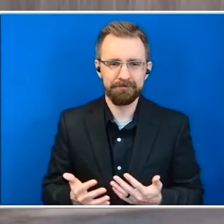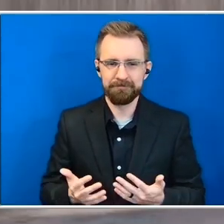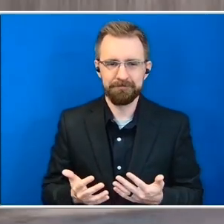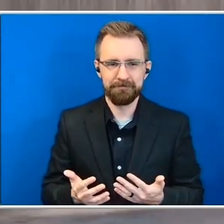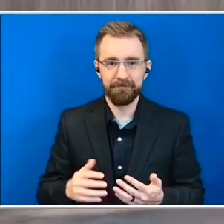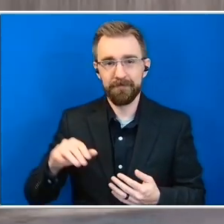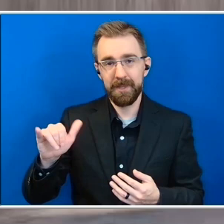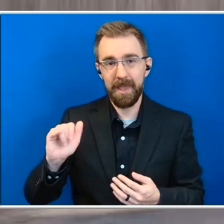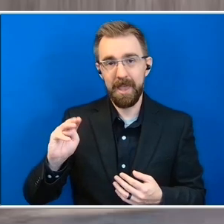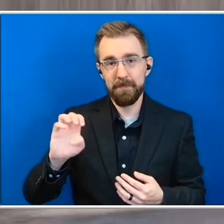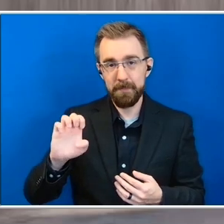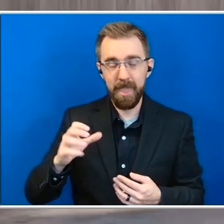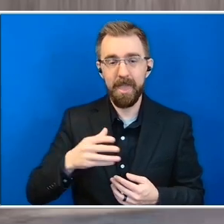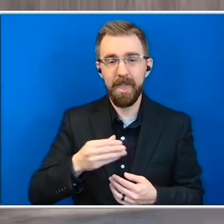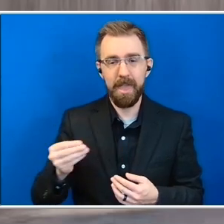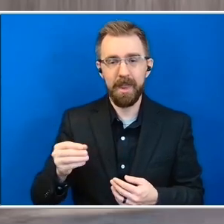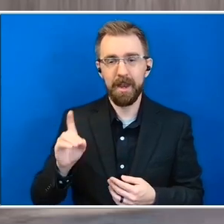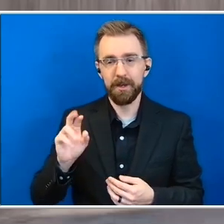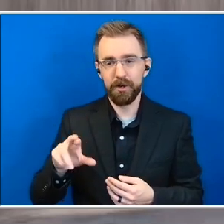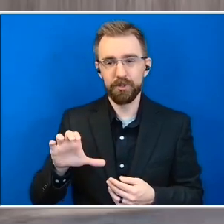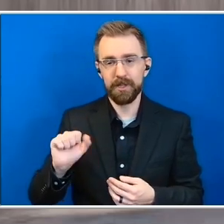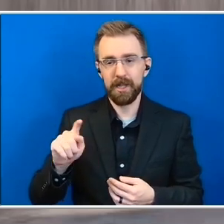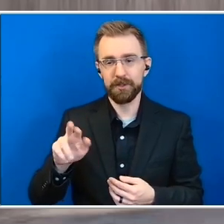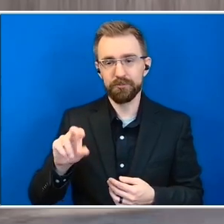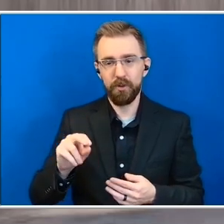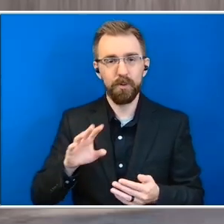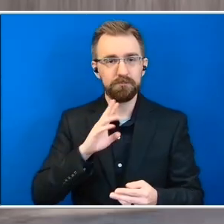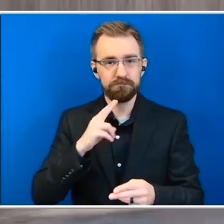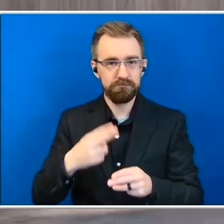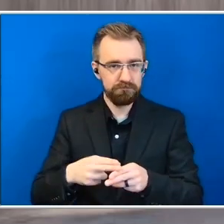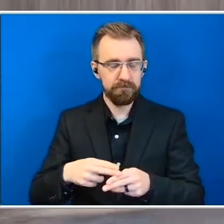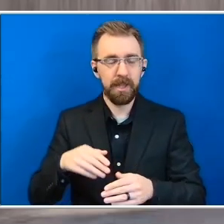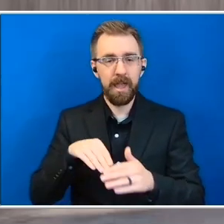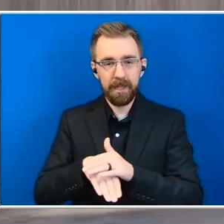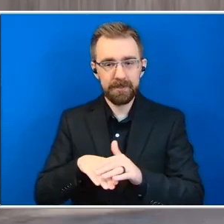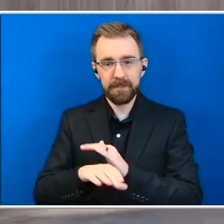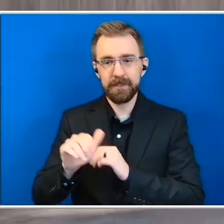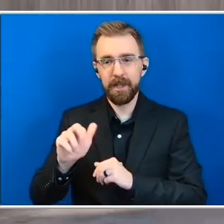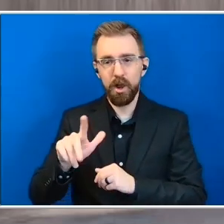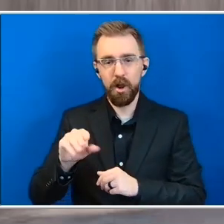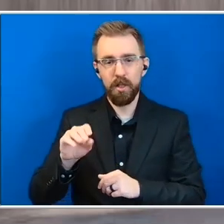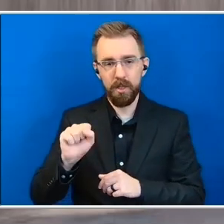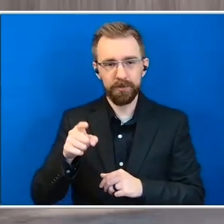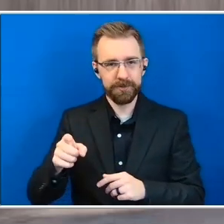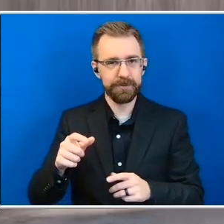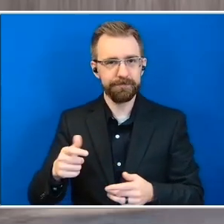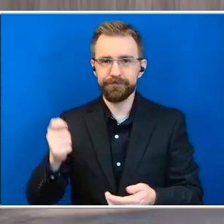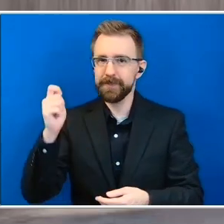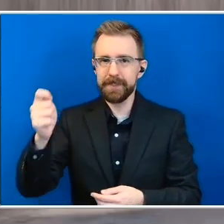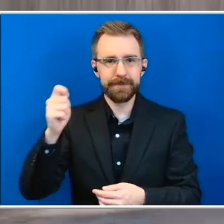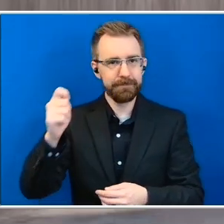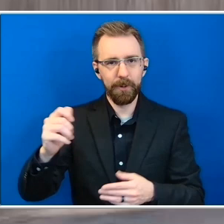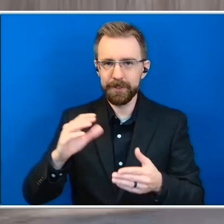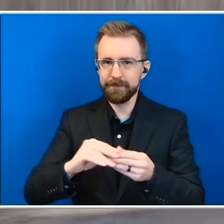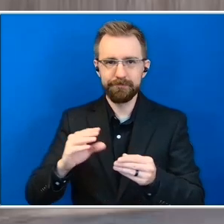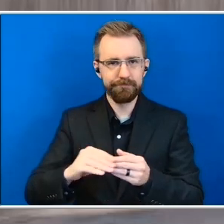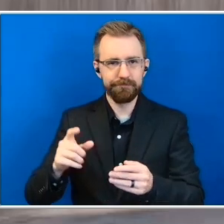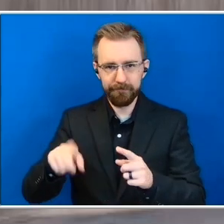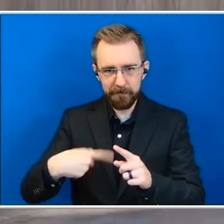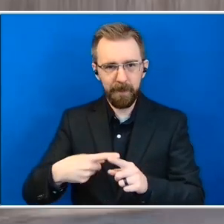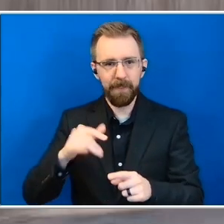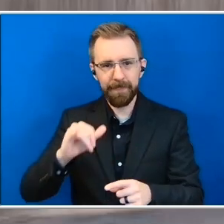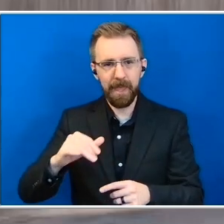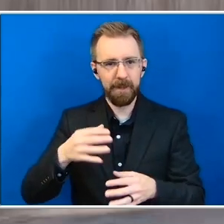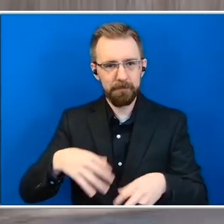Jaime and Dr. Castro talked about access. Carlos is a testimony about the importance of